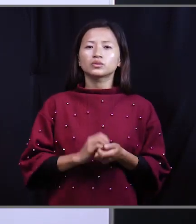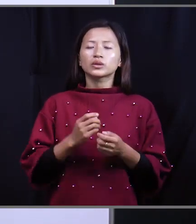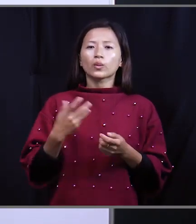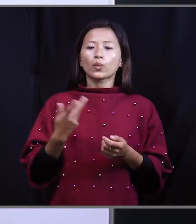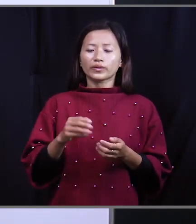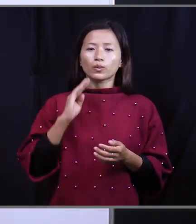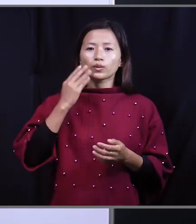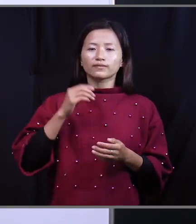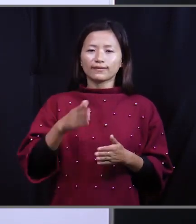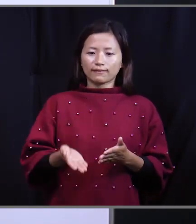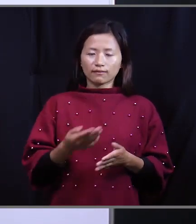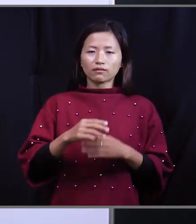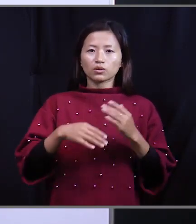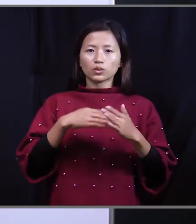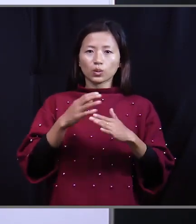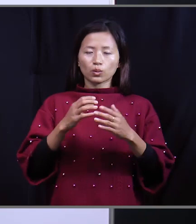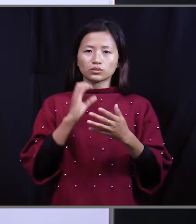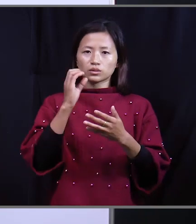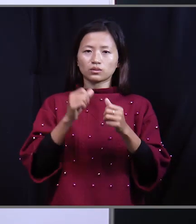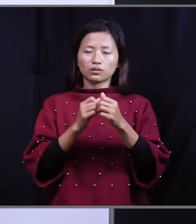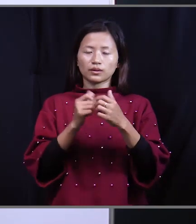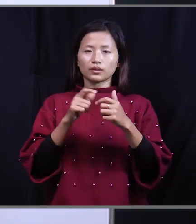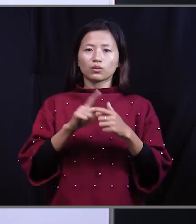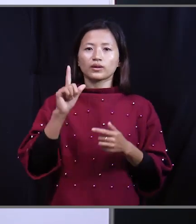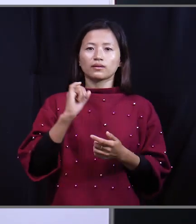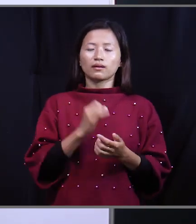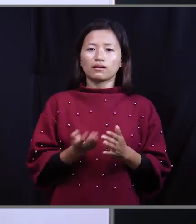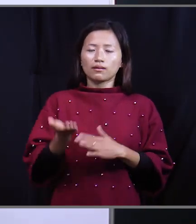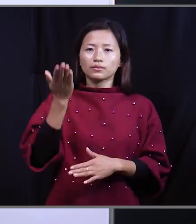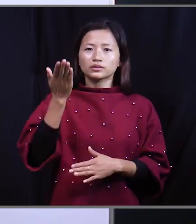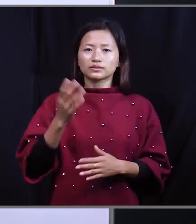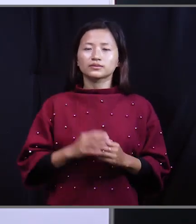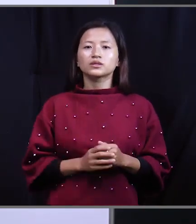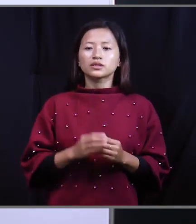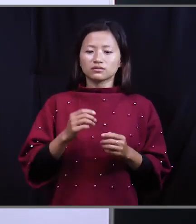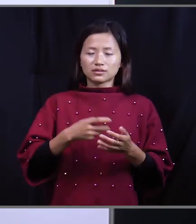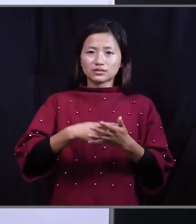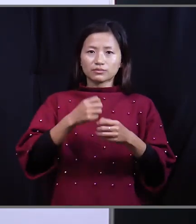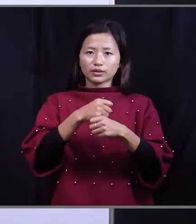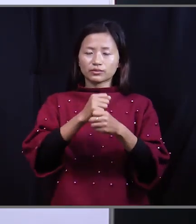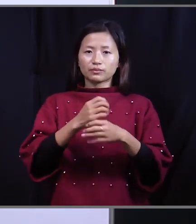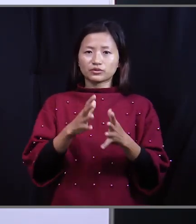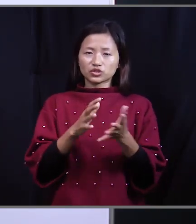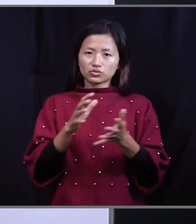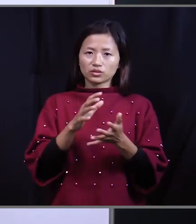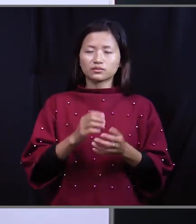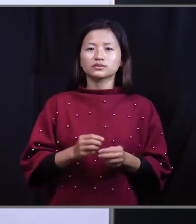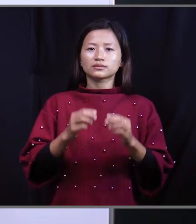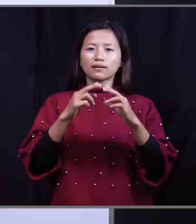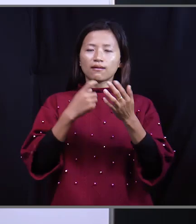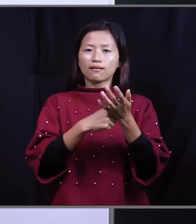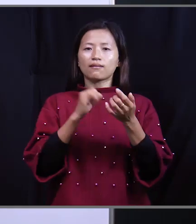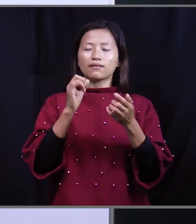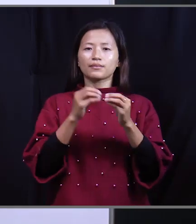up, slowly they start forming strands. Remember that, ribbon shaped structure. These chromosomes,